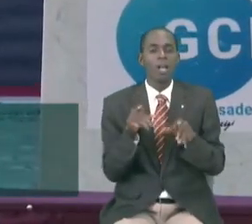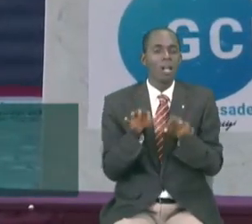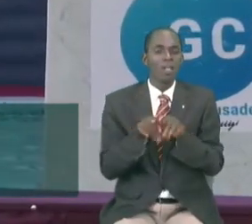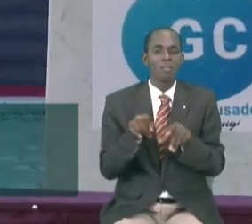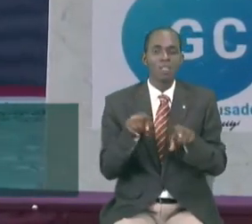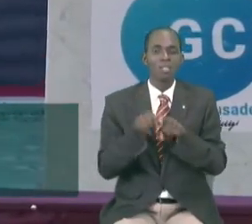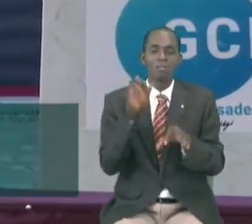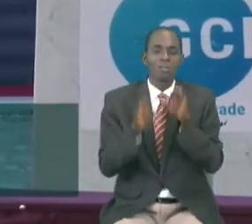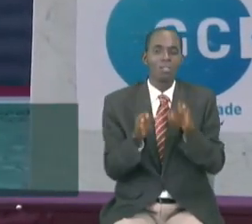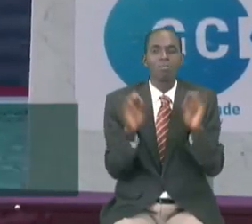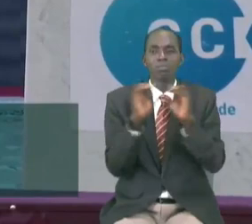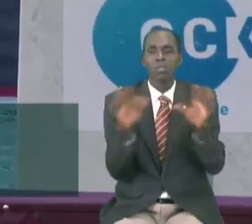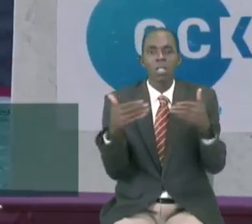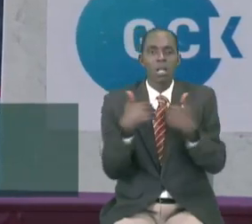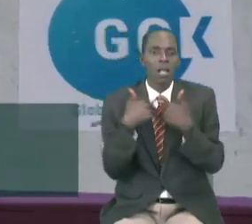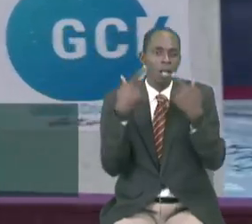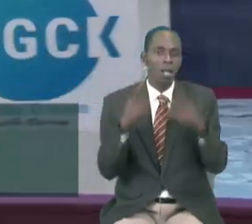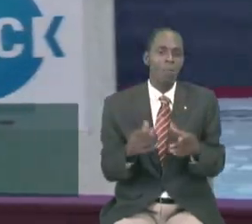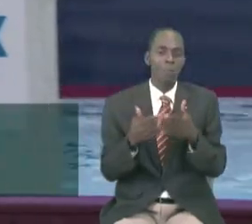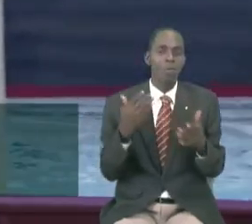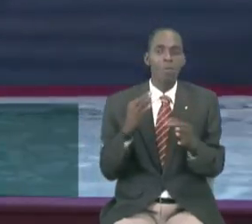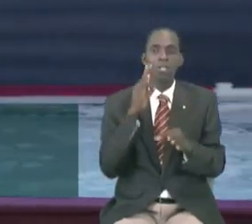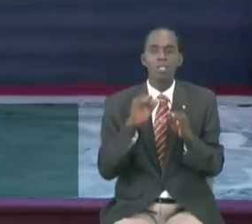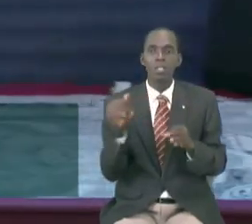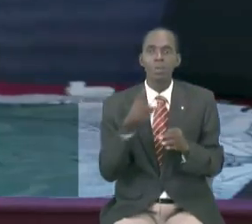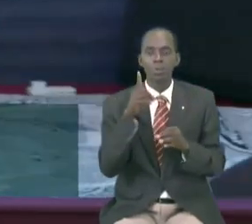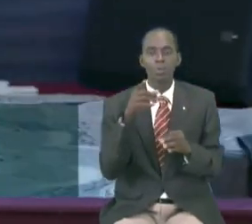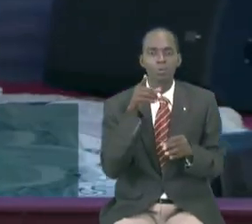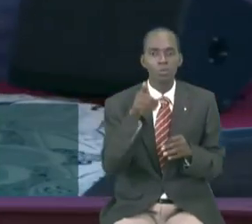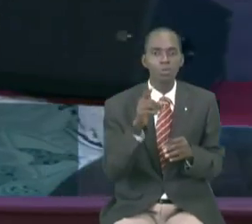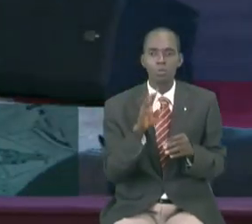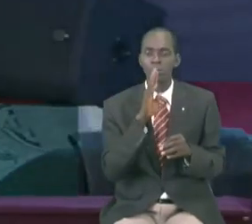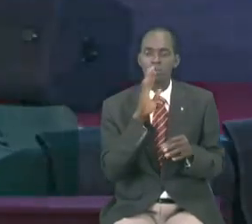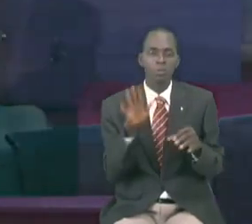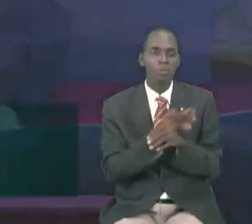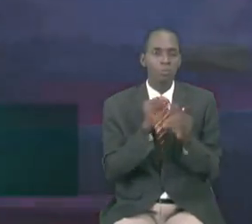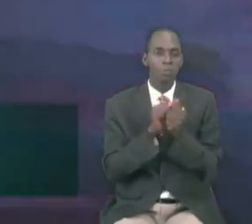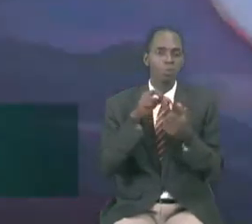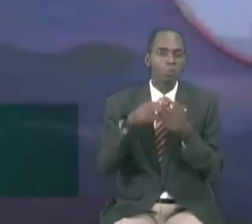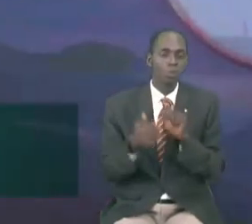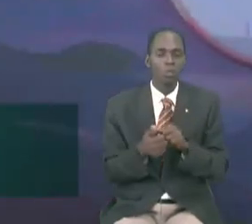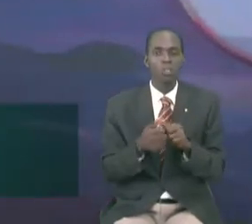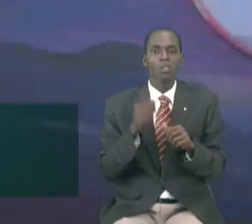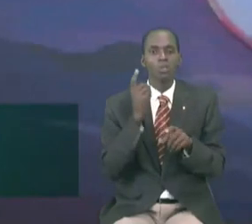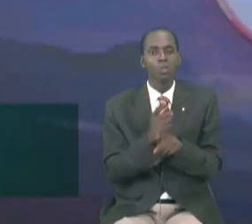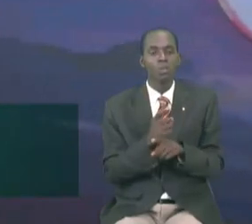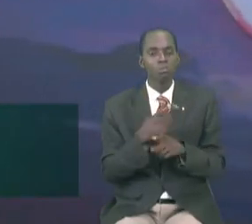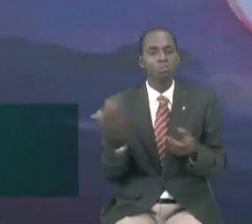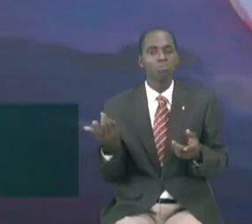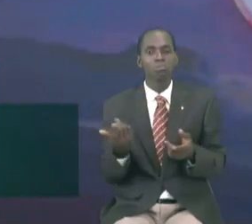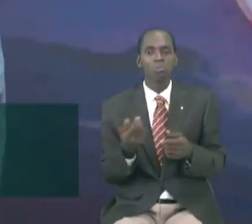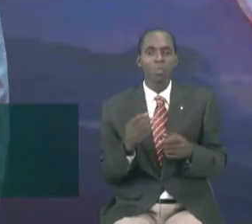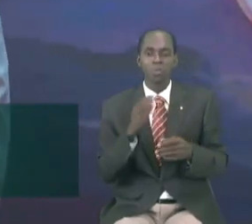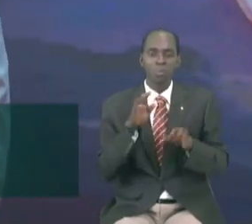and they smile and they laugh and they're exalted. That's not the word of God. You know what the word of God says? Is any of you afflicted?